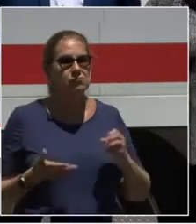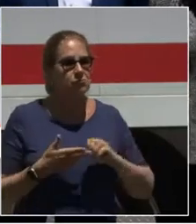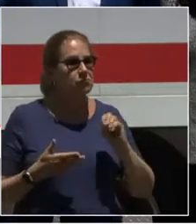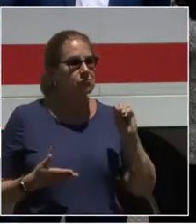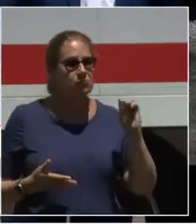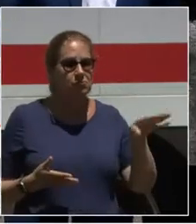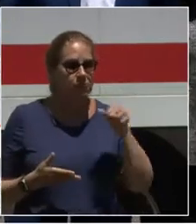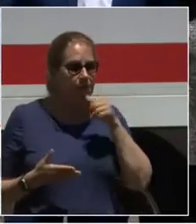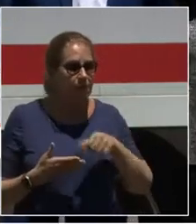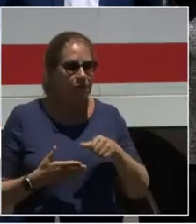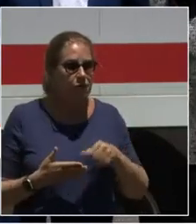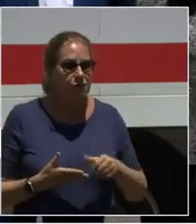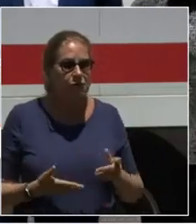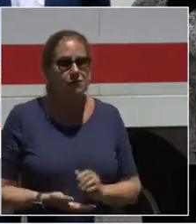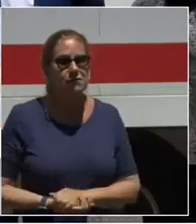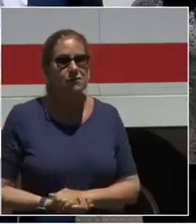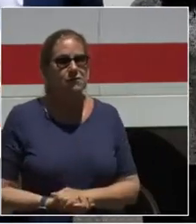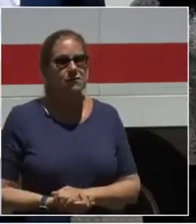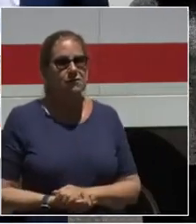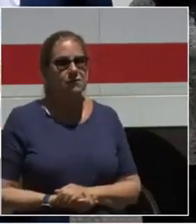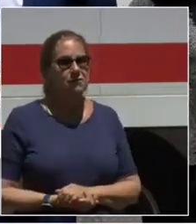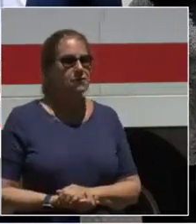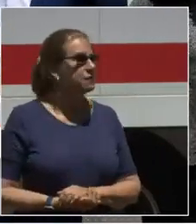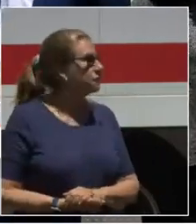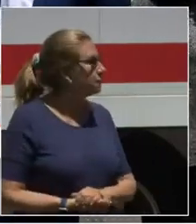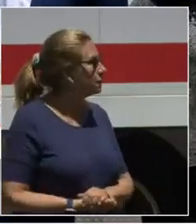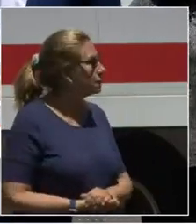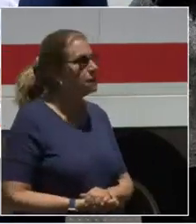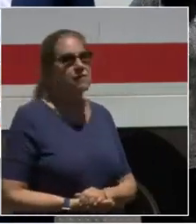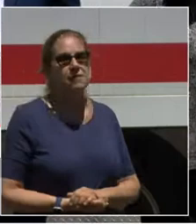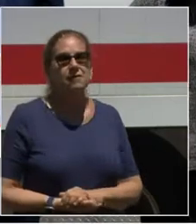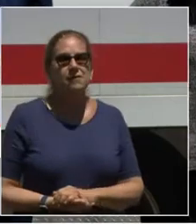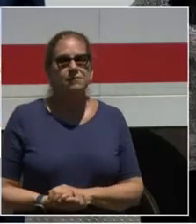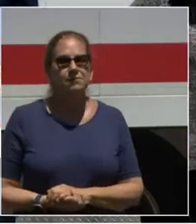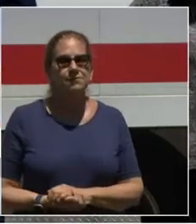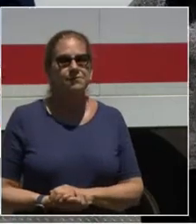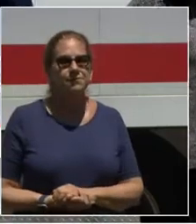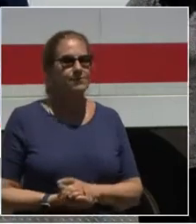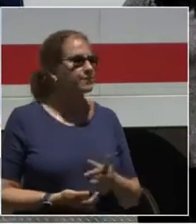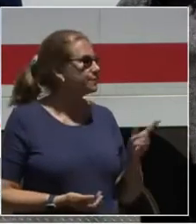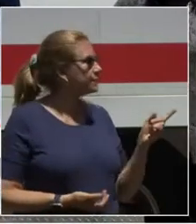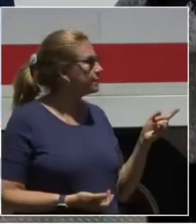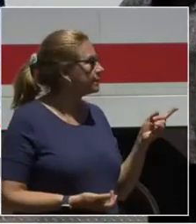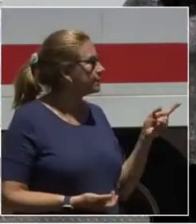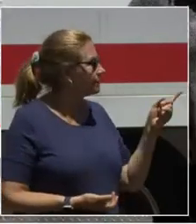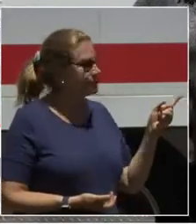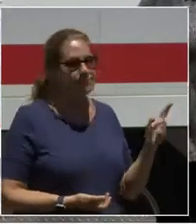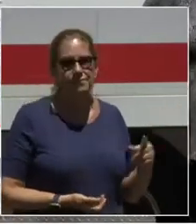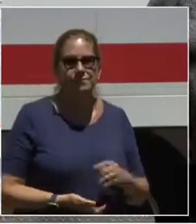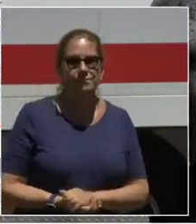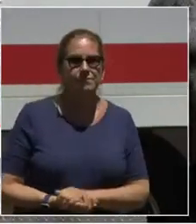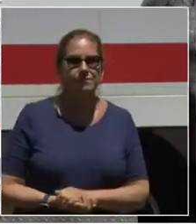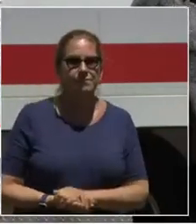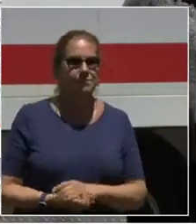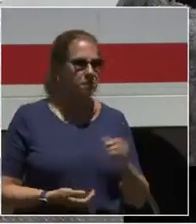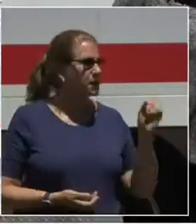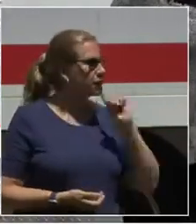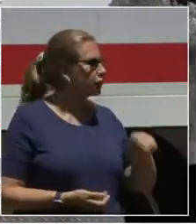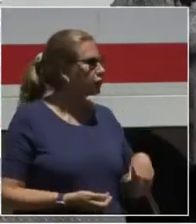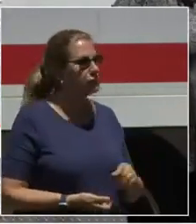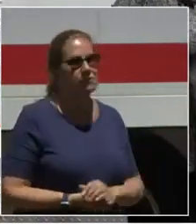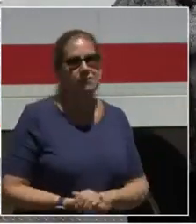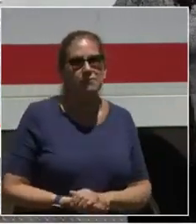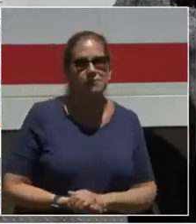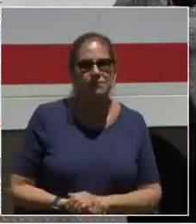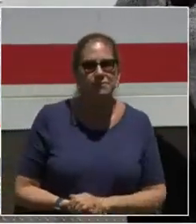talk about the outreach that DCPS is doing, and Dr. Walker Davis, if you want to add. Yeah. Thank you for